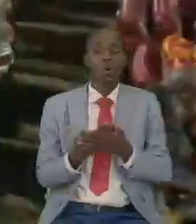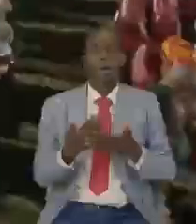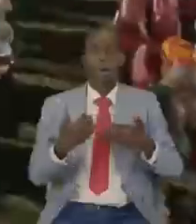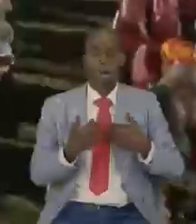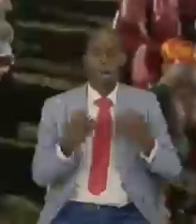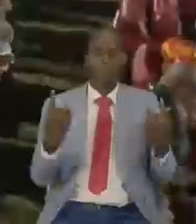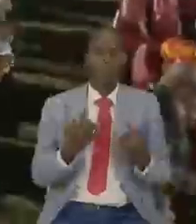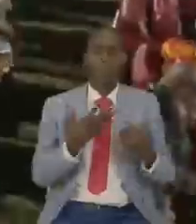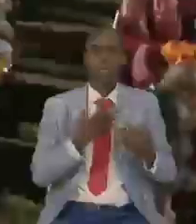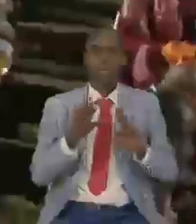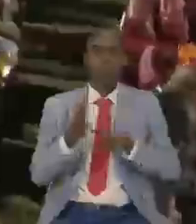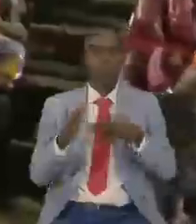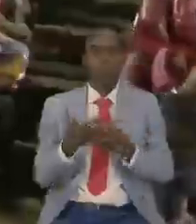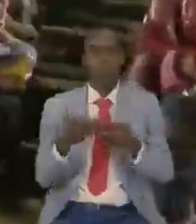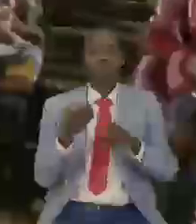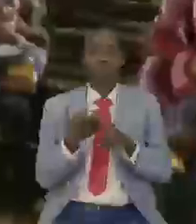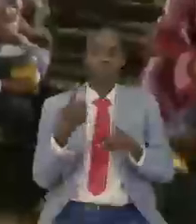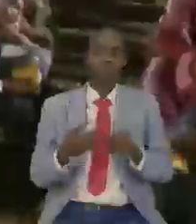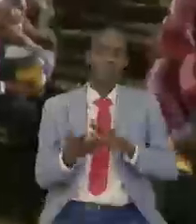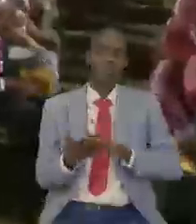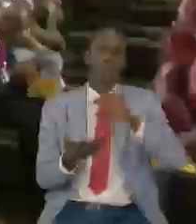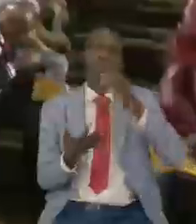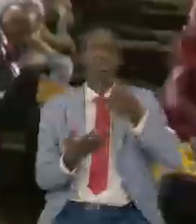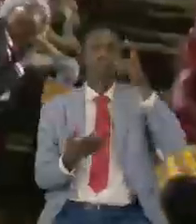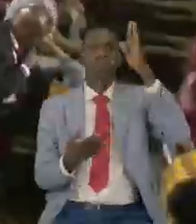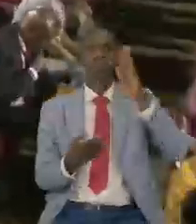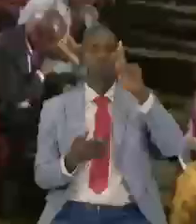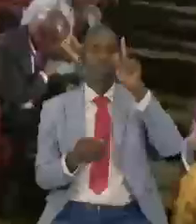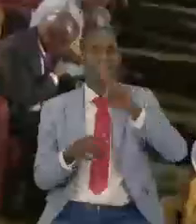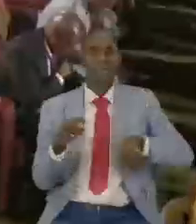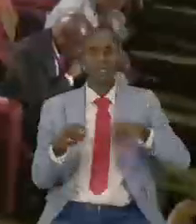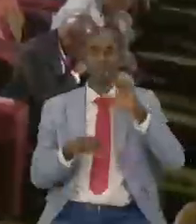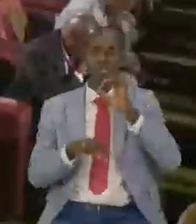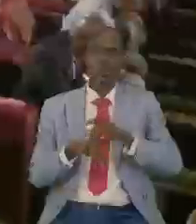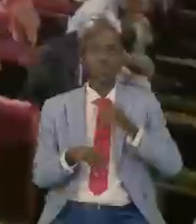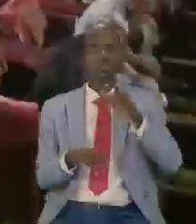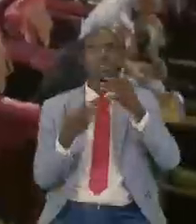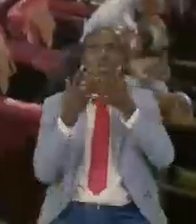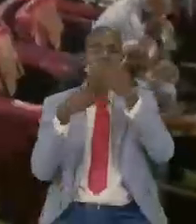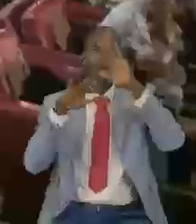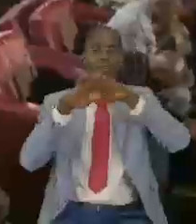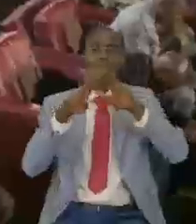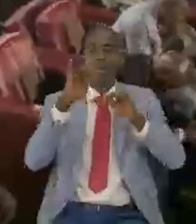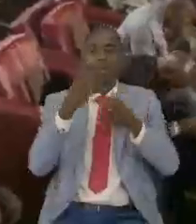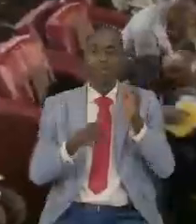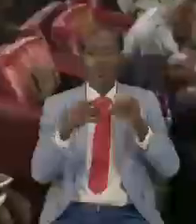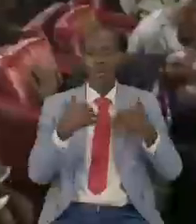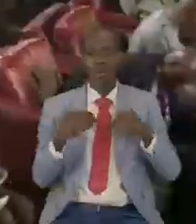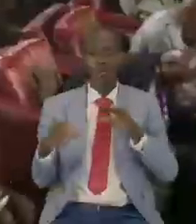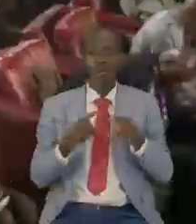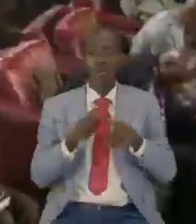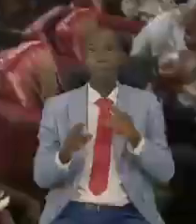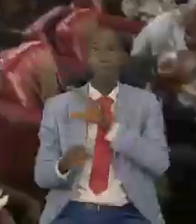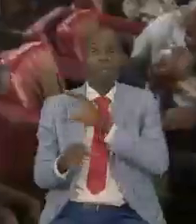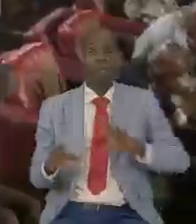heaven by anything you have done. But Christ is the one that is the Lamb of